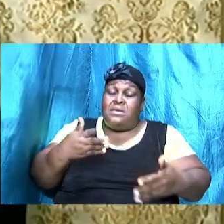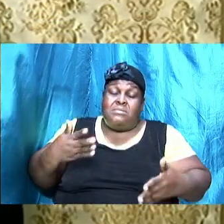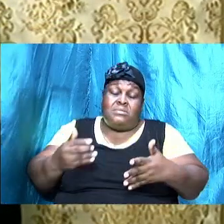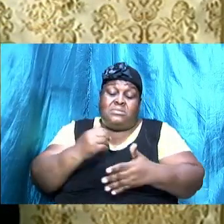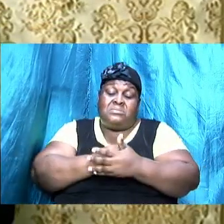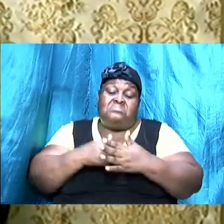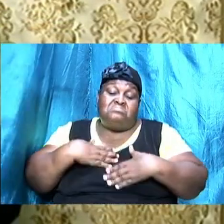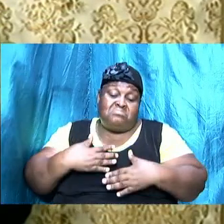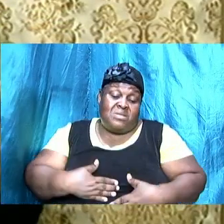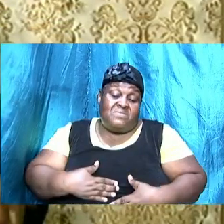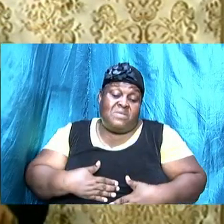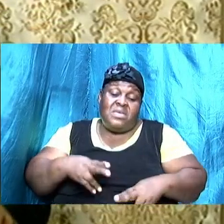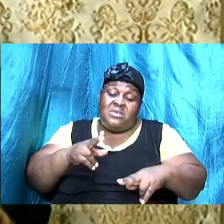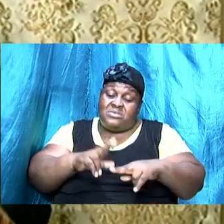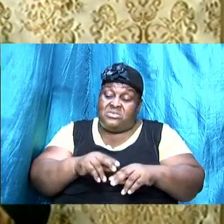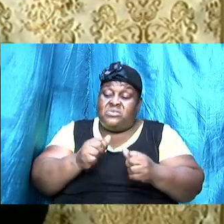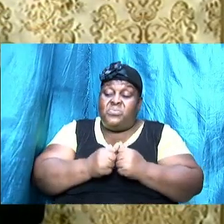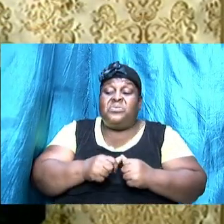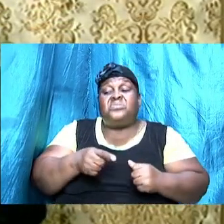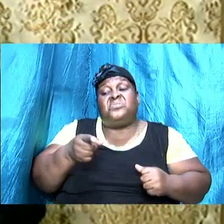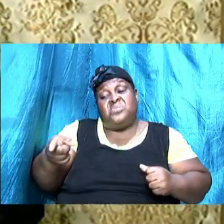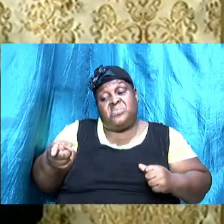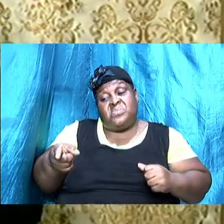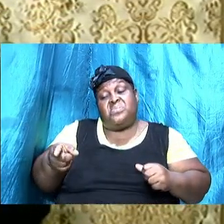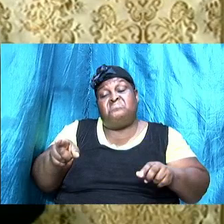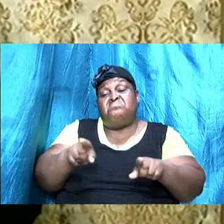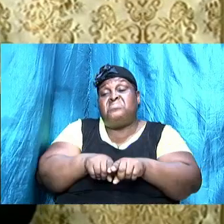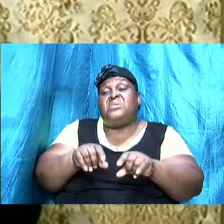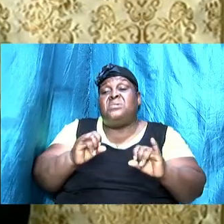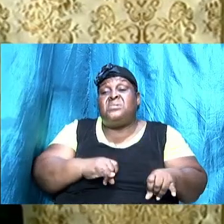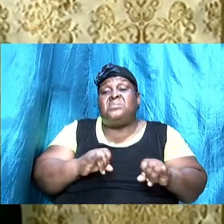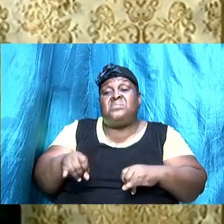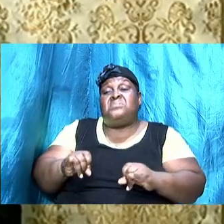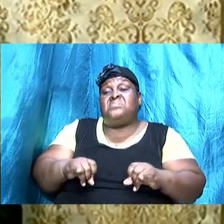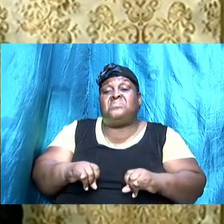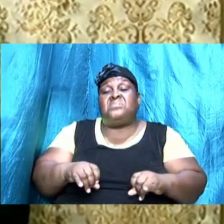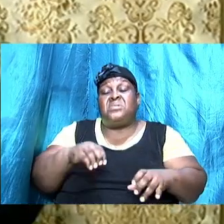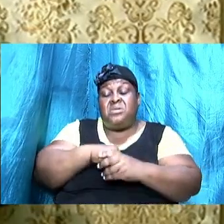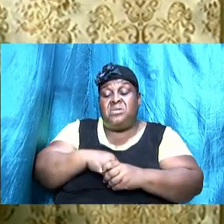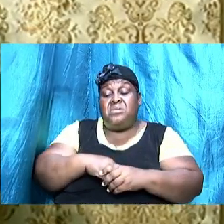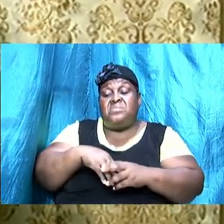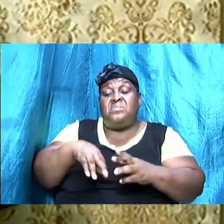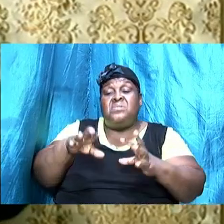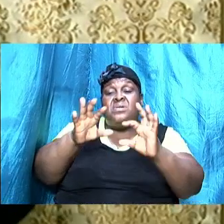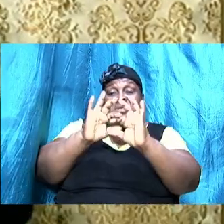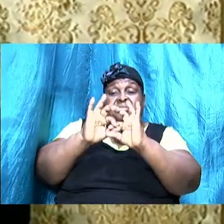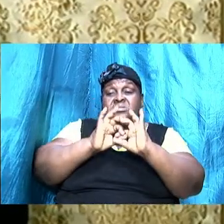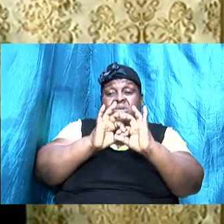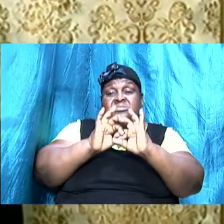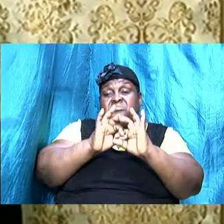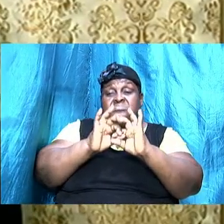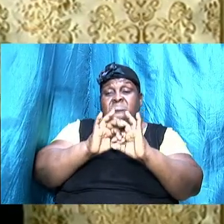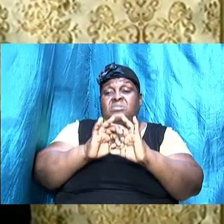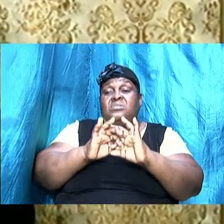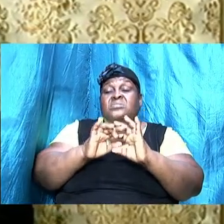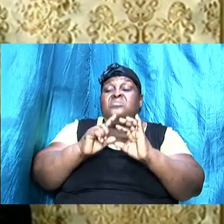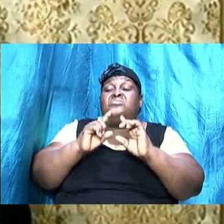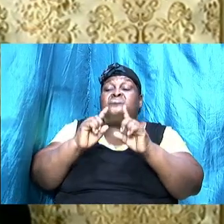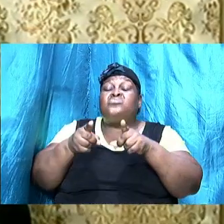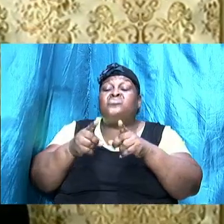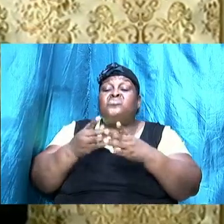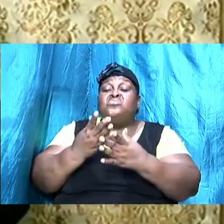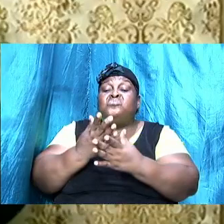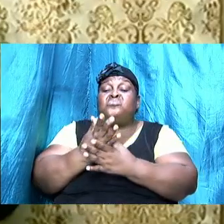you as an individual in the relationship, or as a couple, and go through